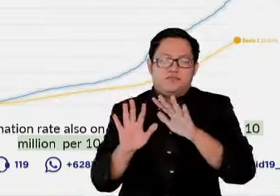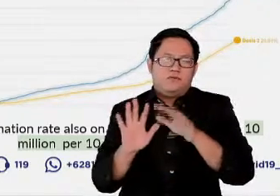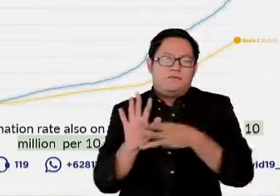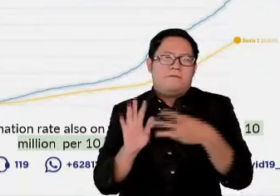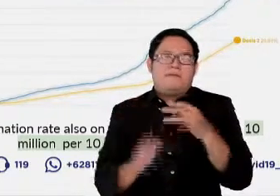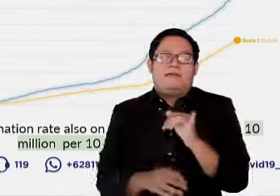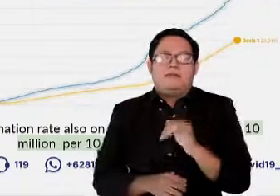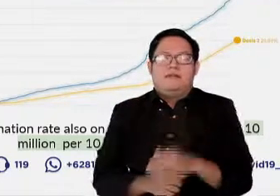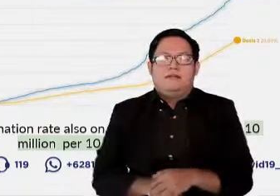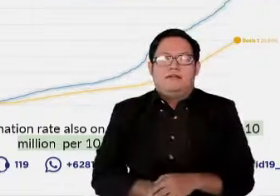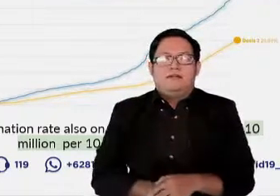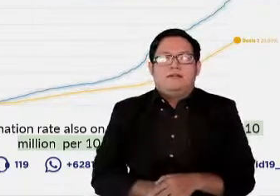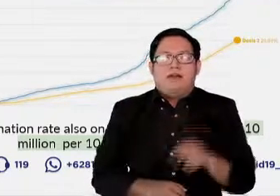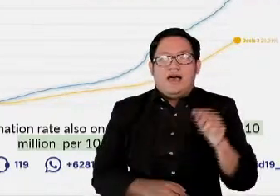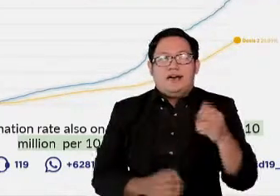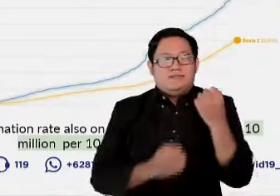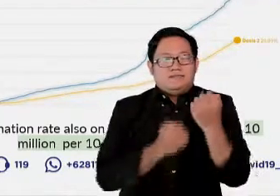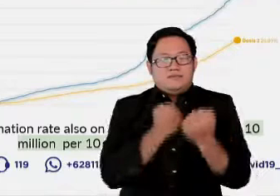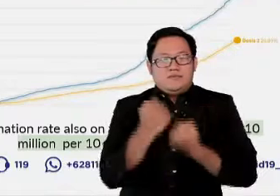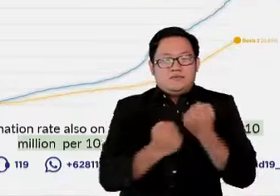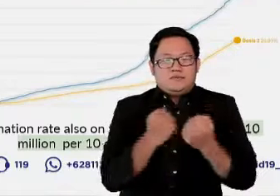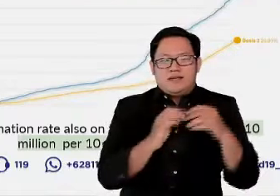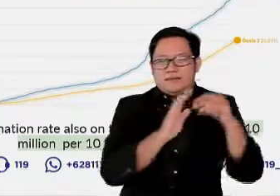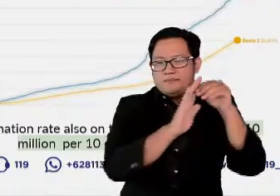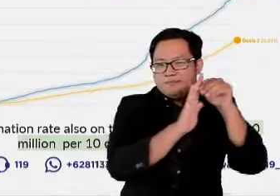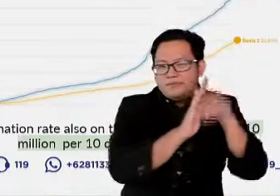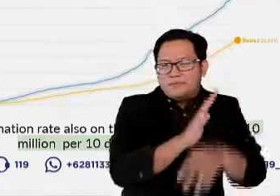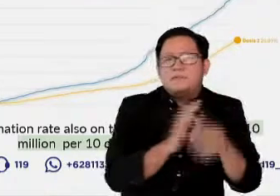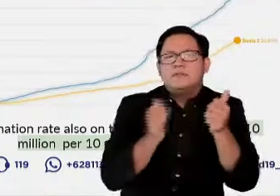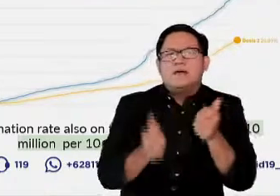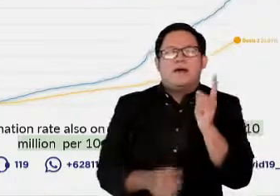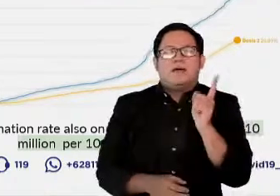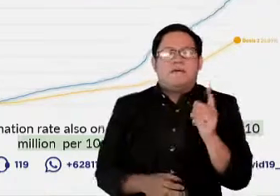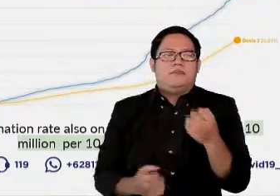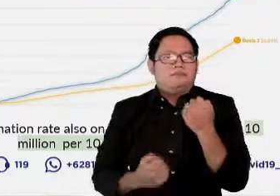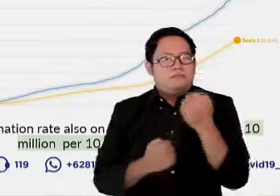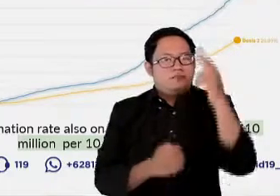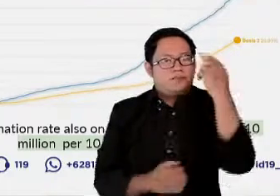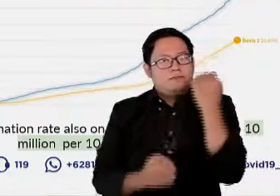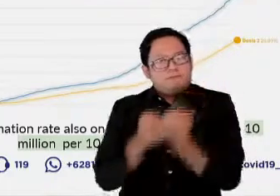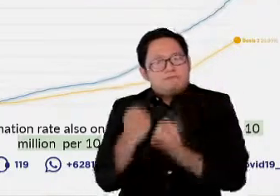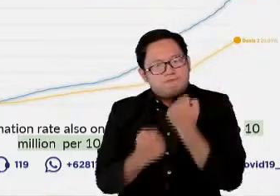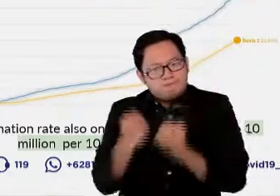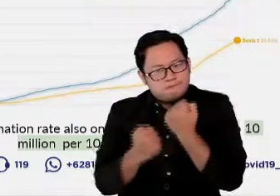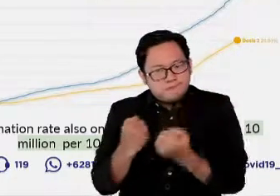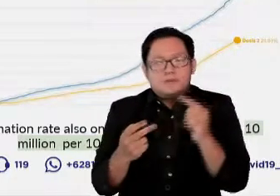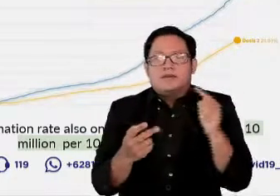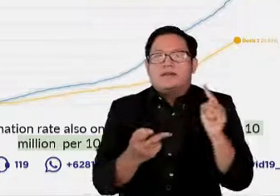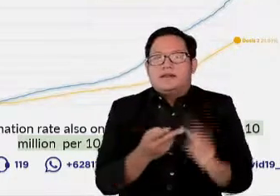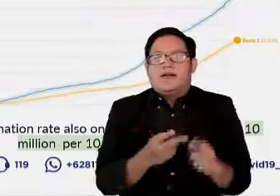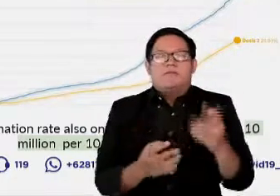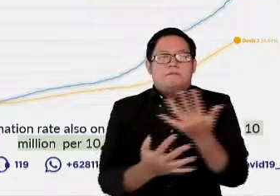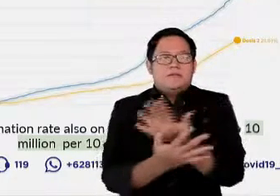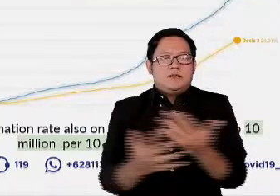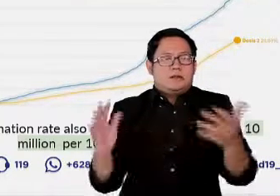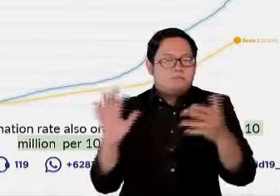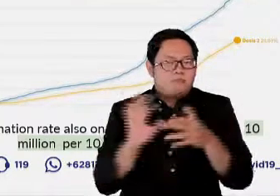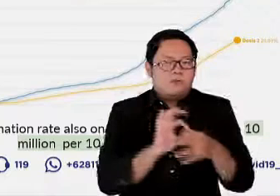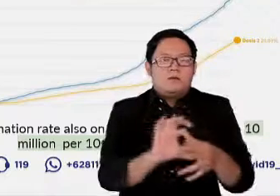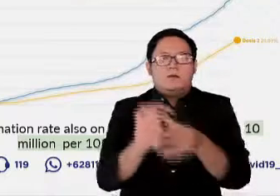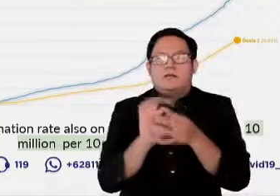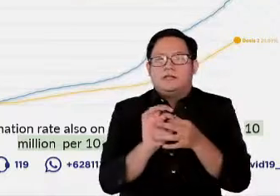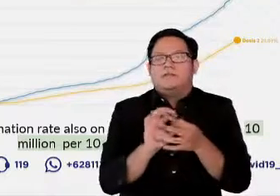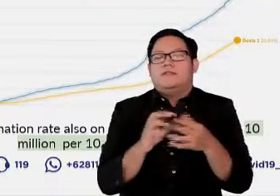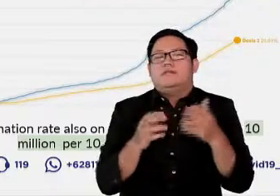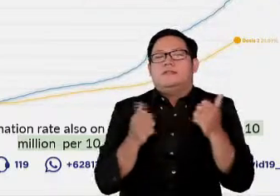the government worked quickly to draft policies and all levels of society cooperated and adapted